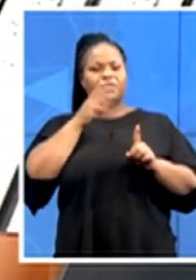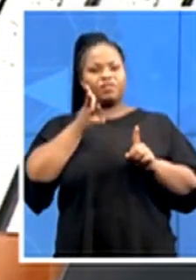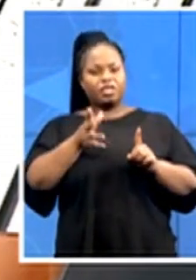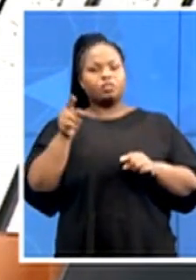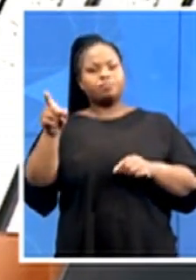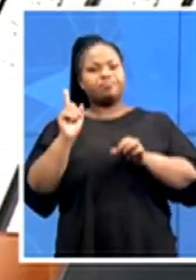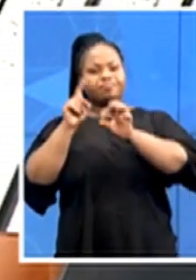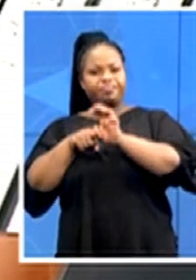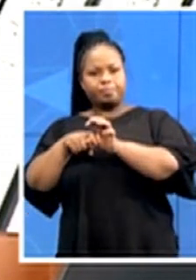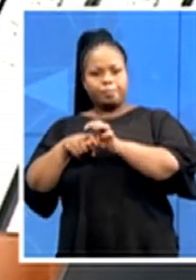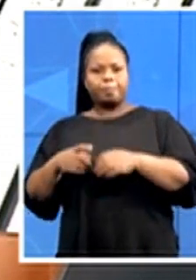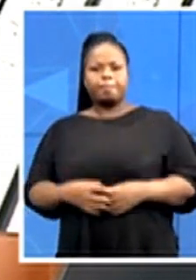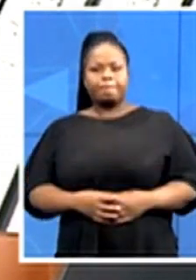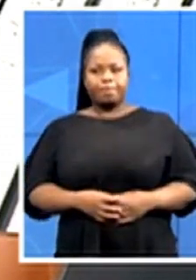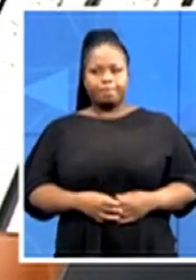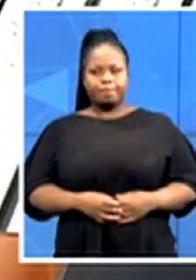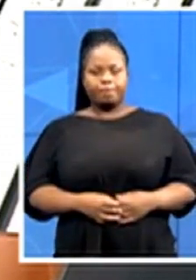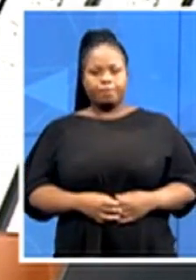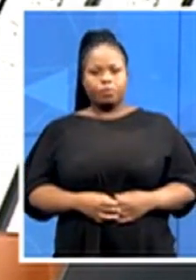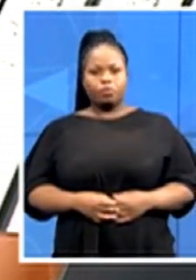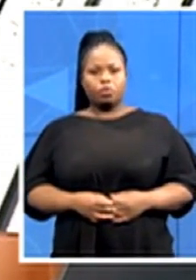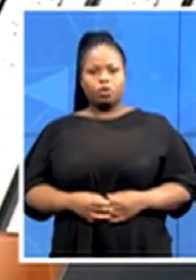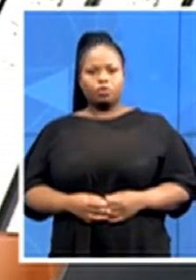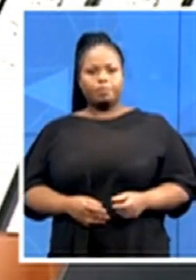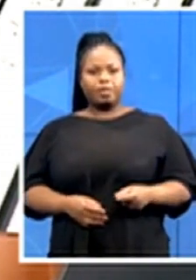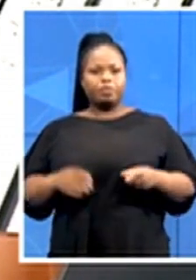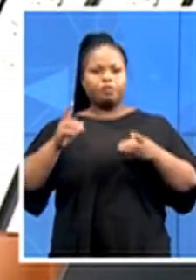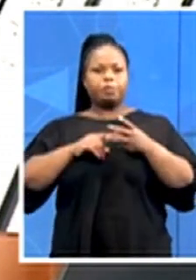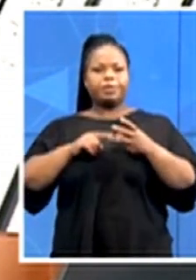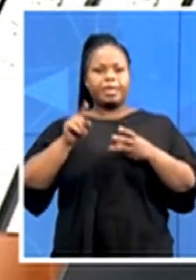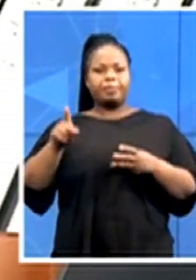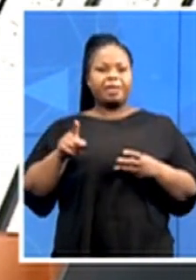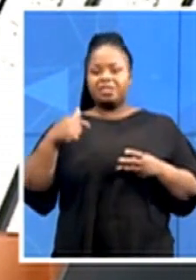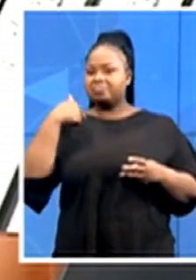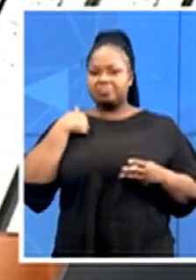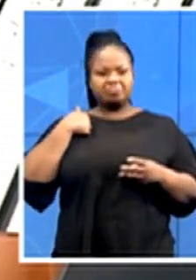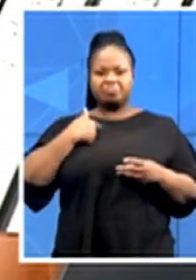In that role, chairperson, I had no operational involvement